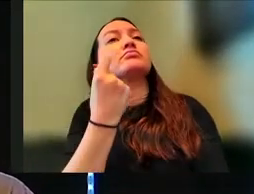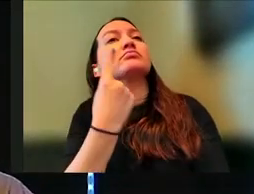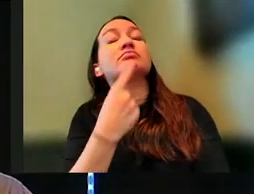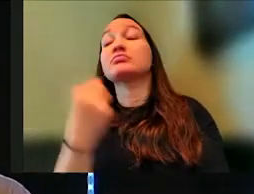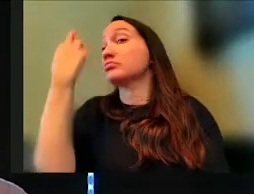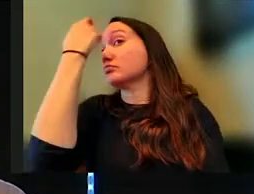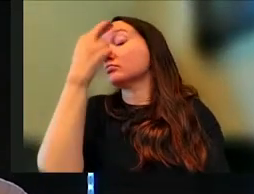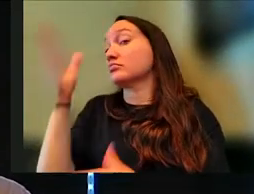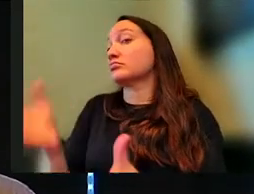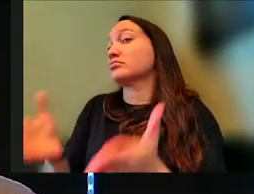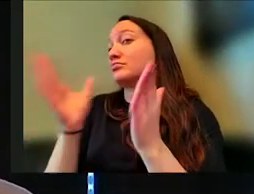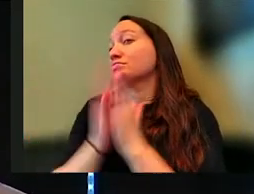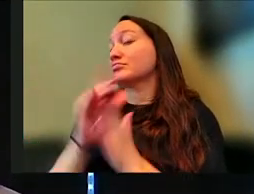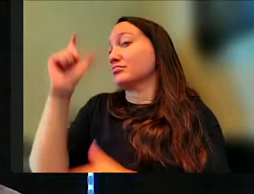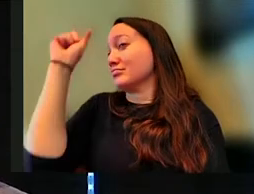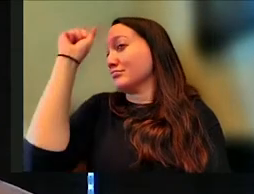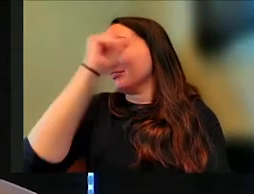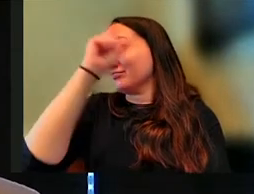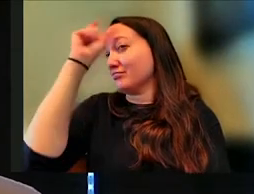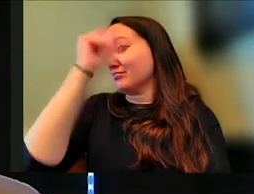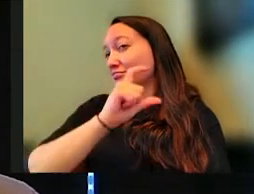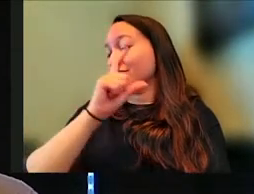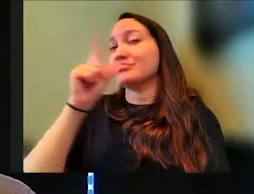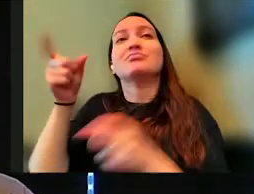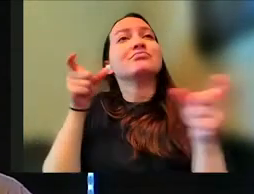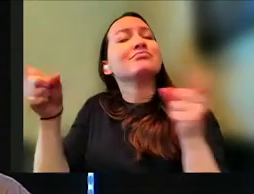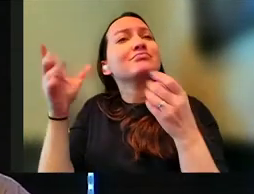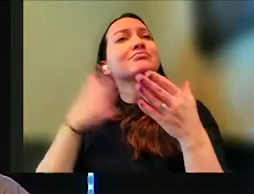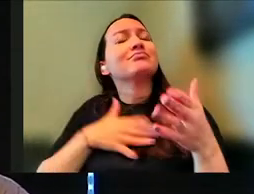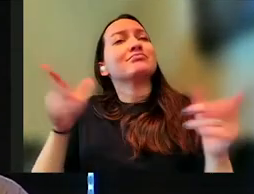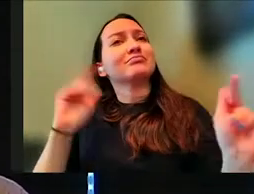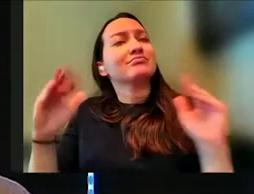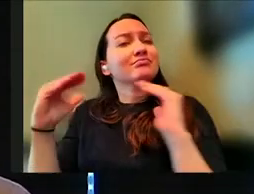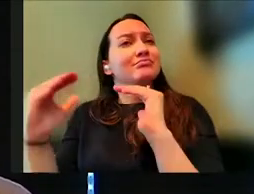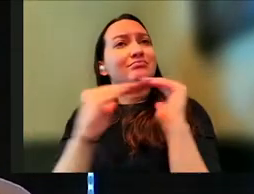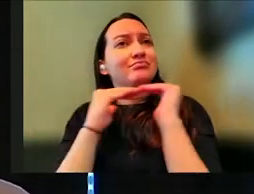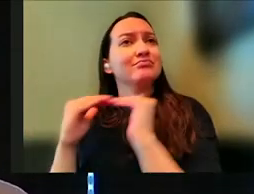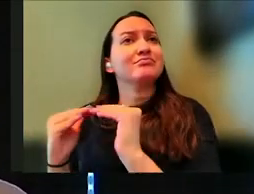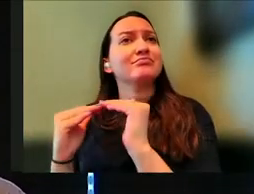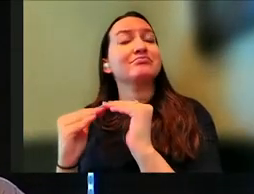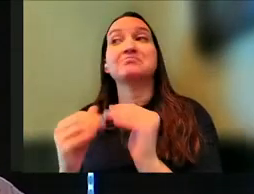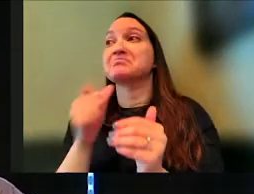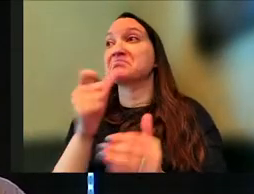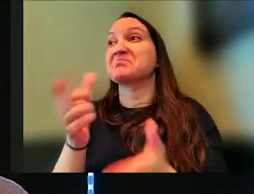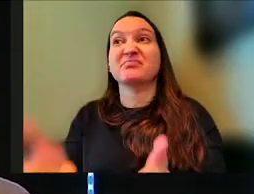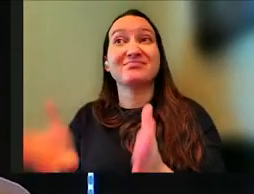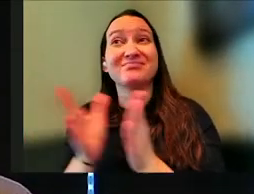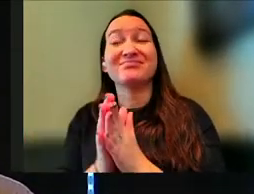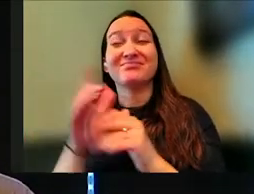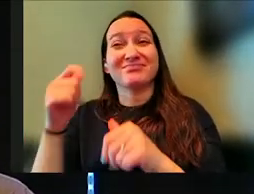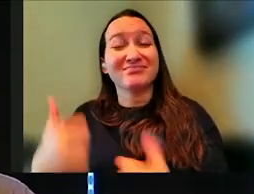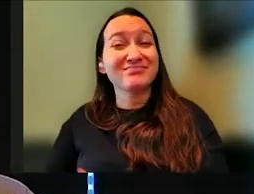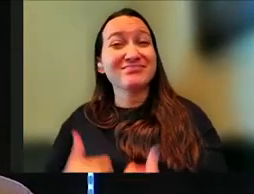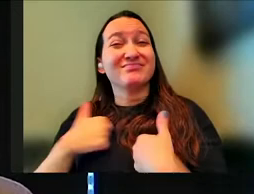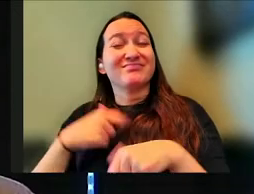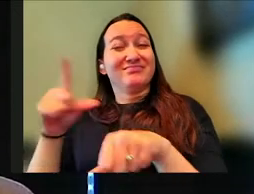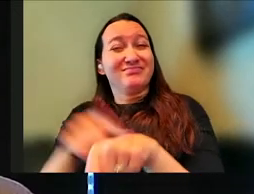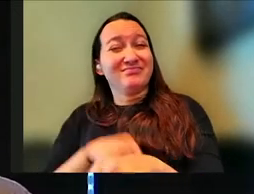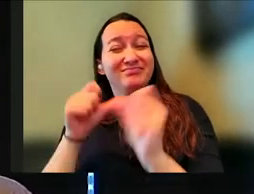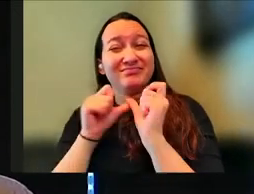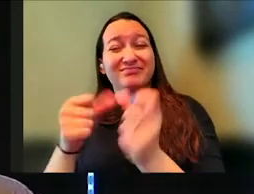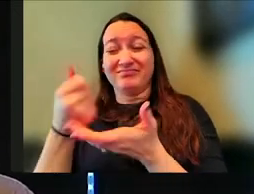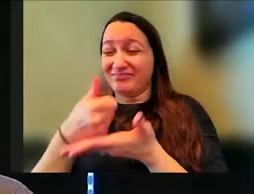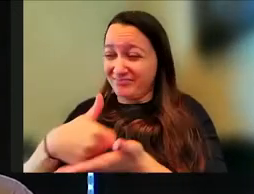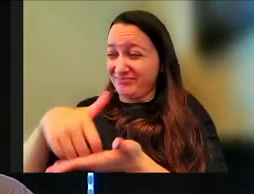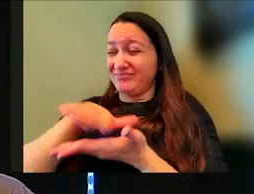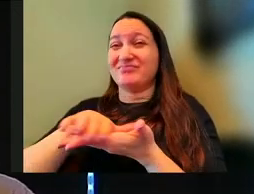you have asked for wisdom in governing my people with justice and have not asked for a long life or wealth or even the